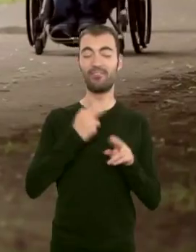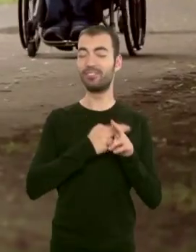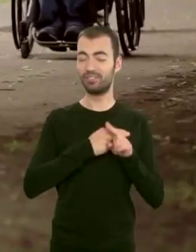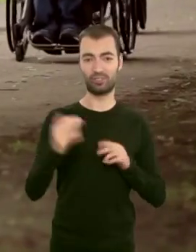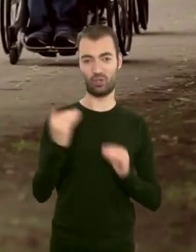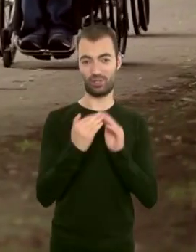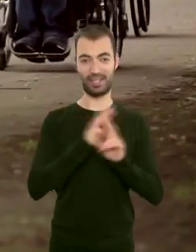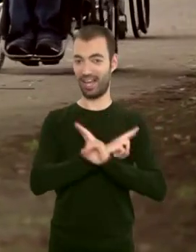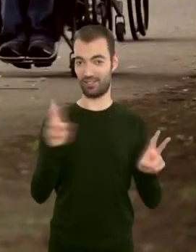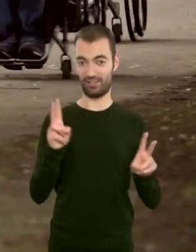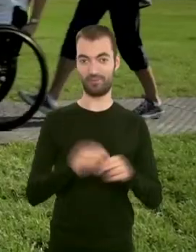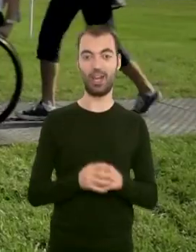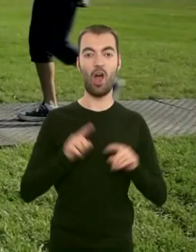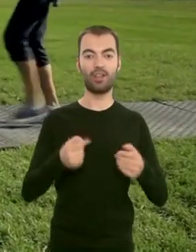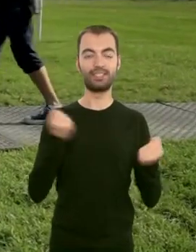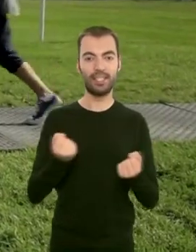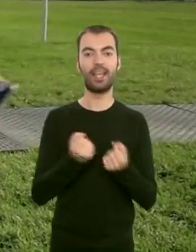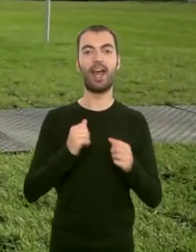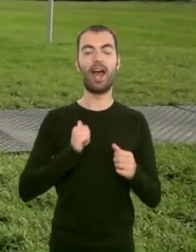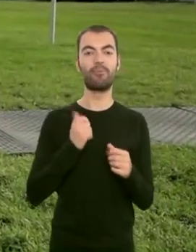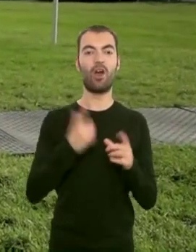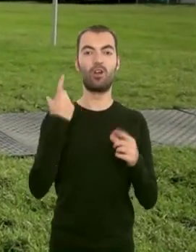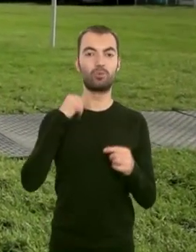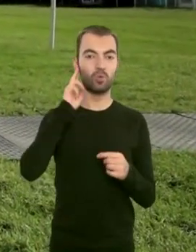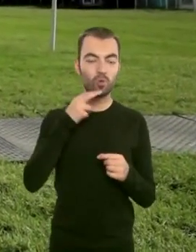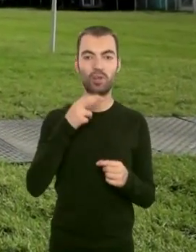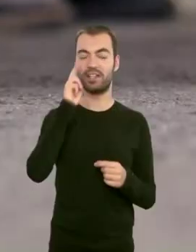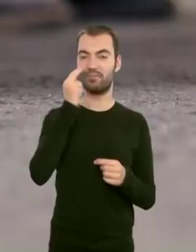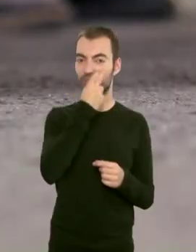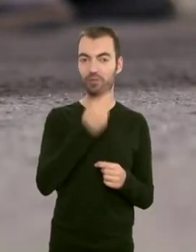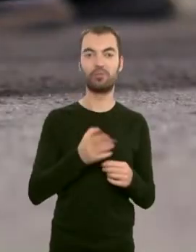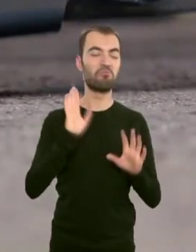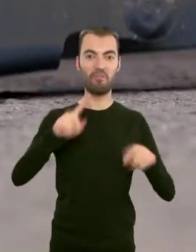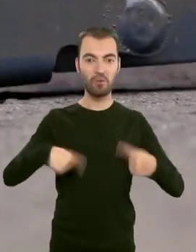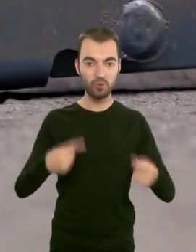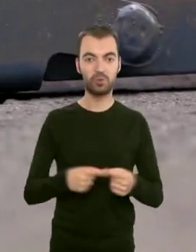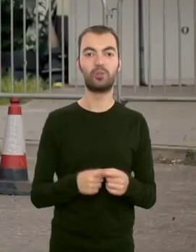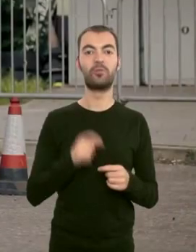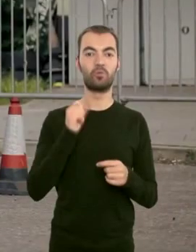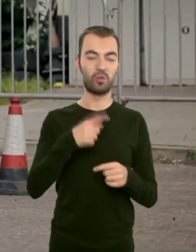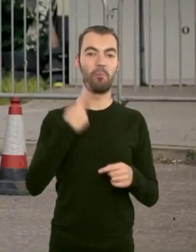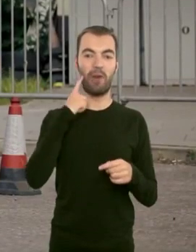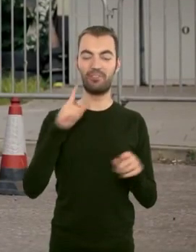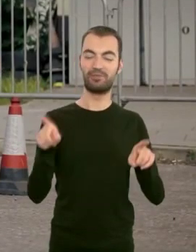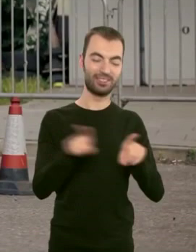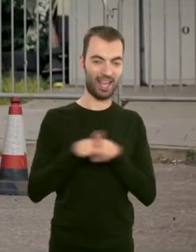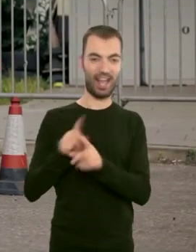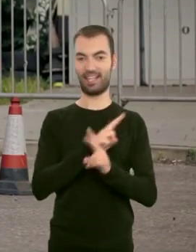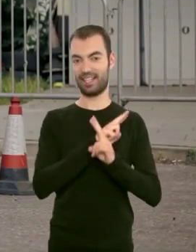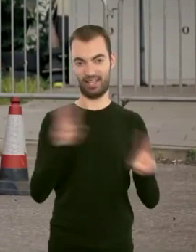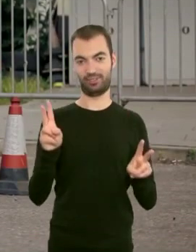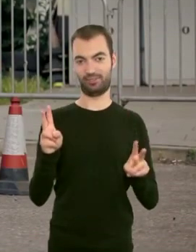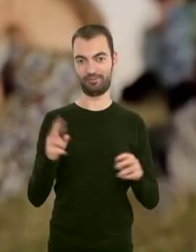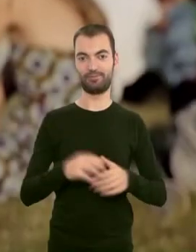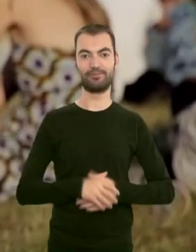all. The organizers have done everything so that the deaf, the blind and the wheelchair users can take part on equal footing with their friends